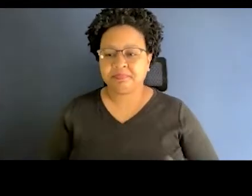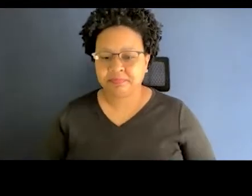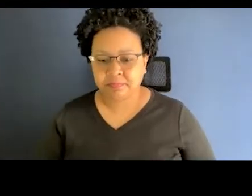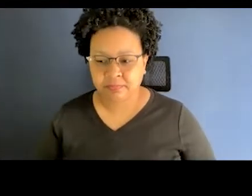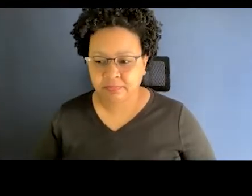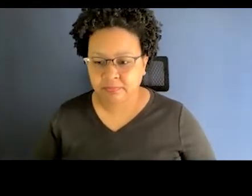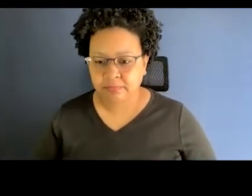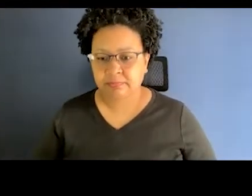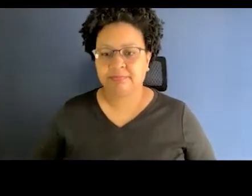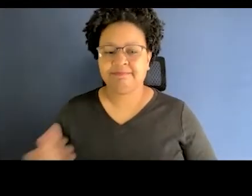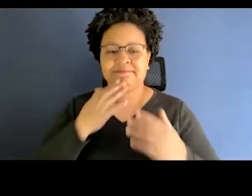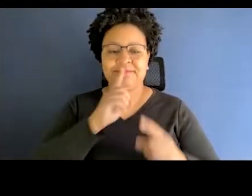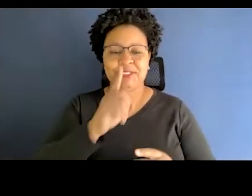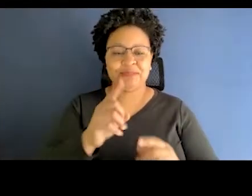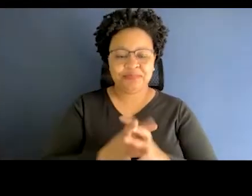Thank you.